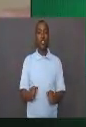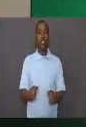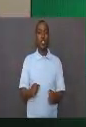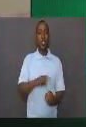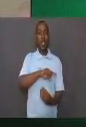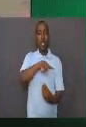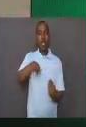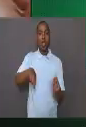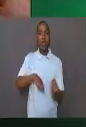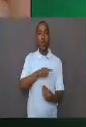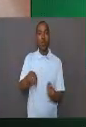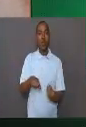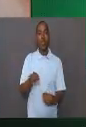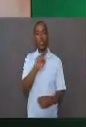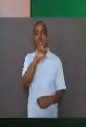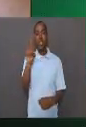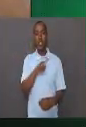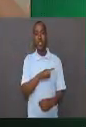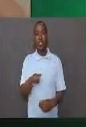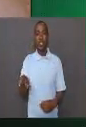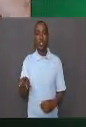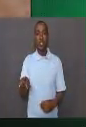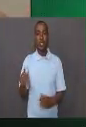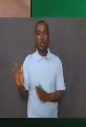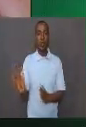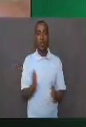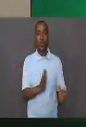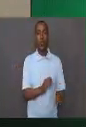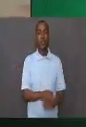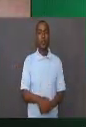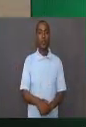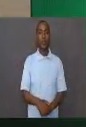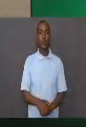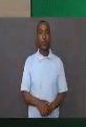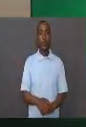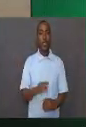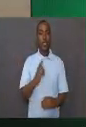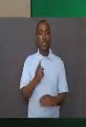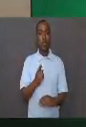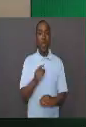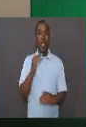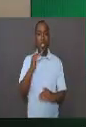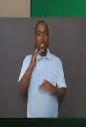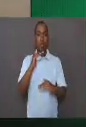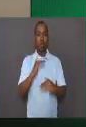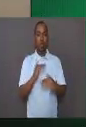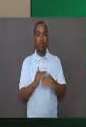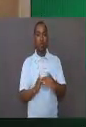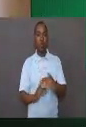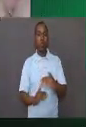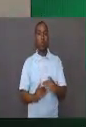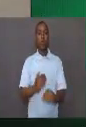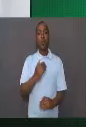surface of the agar in a zigzag pattern, turning the dish a few times for maximum coverage. Label each dish and put them in a dark, room